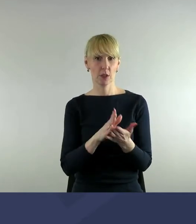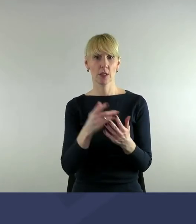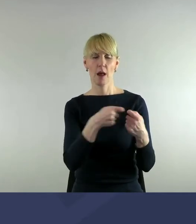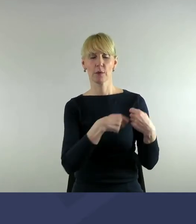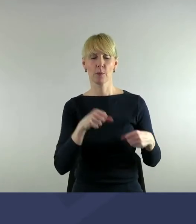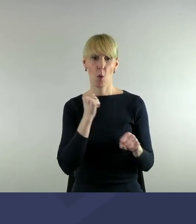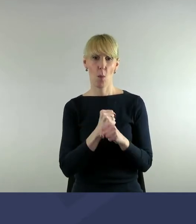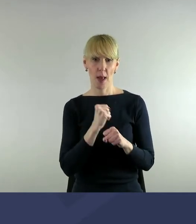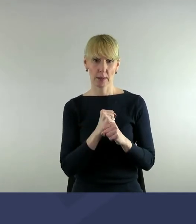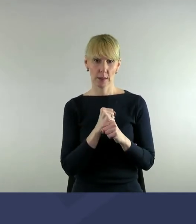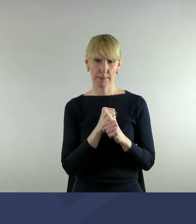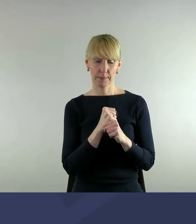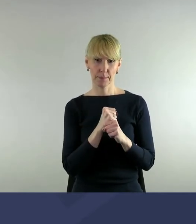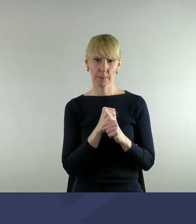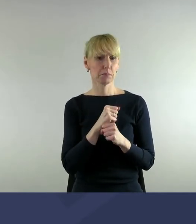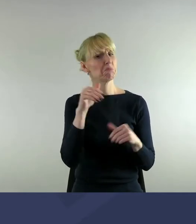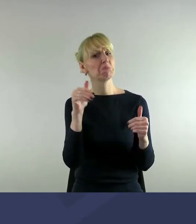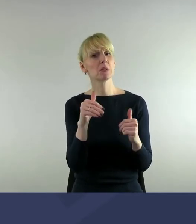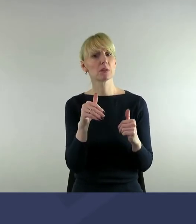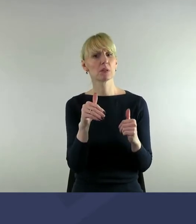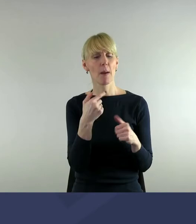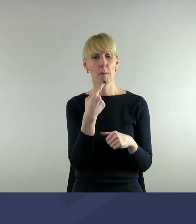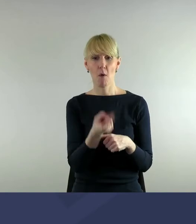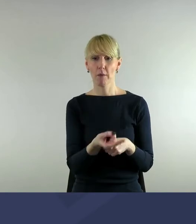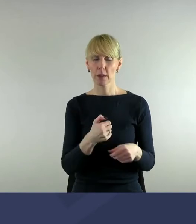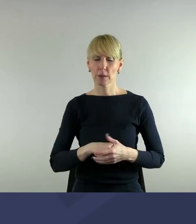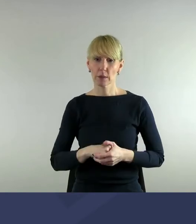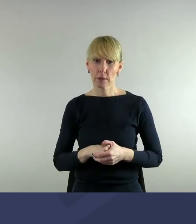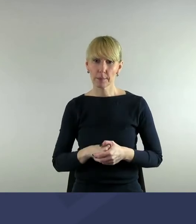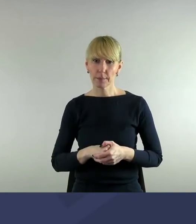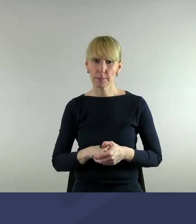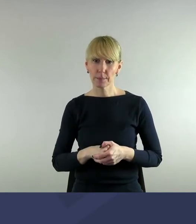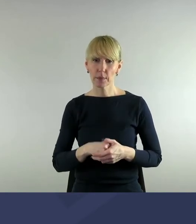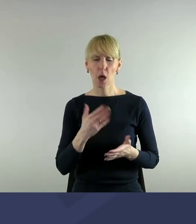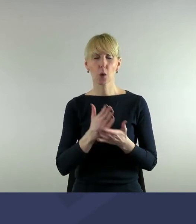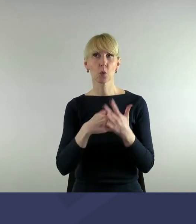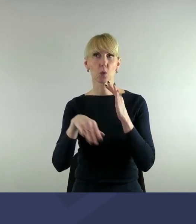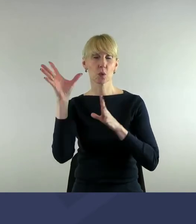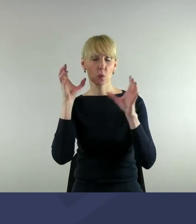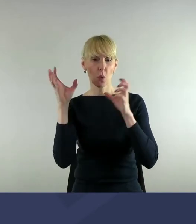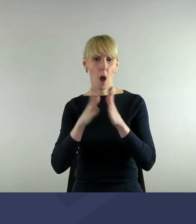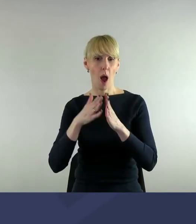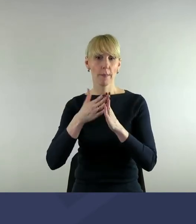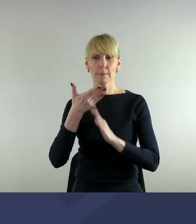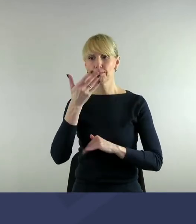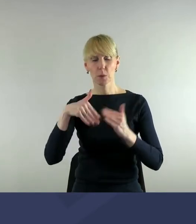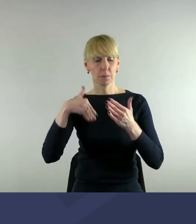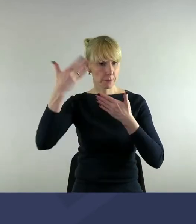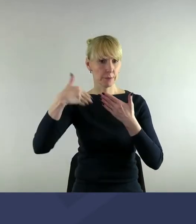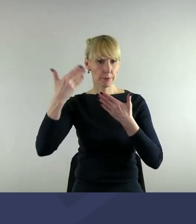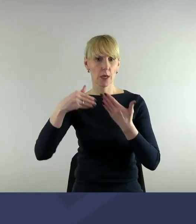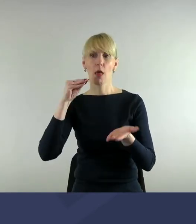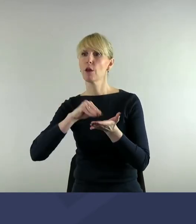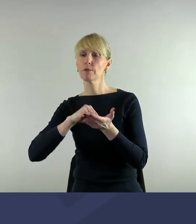to share another type of experiences for collaboration, because one can say here, as we are listening